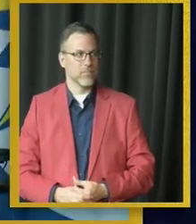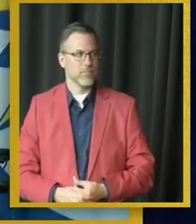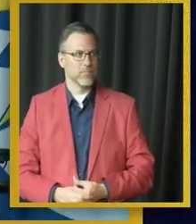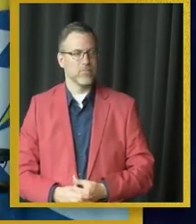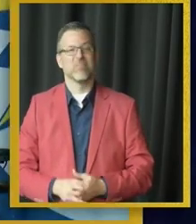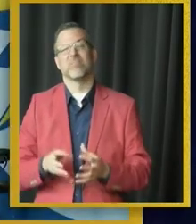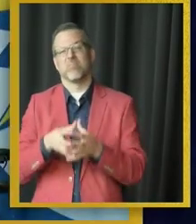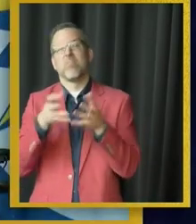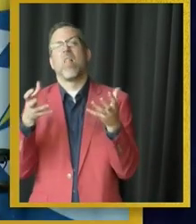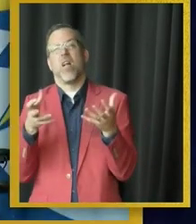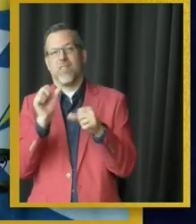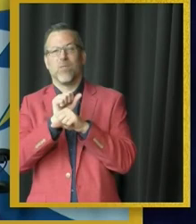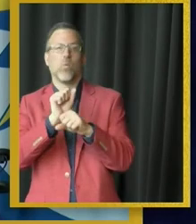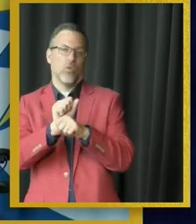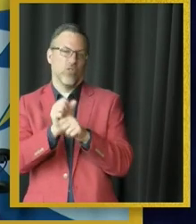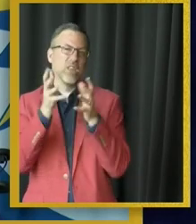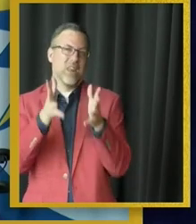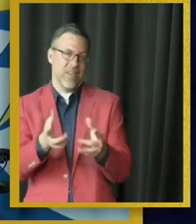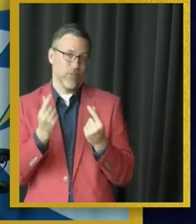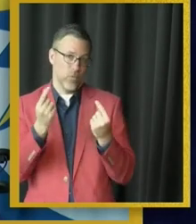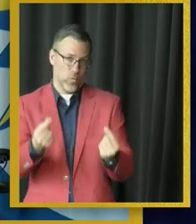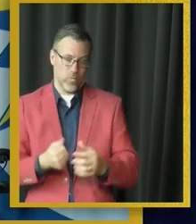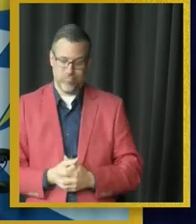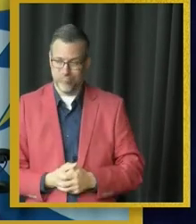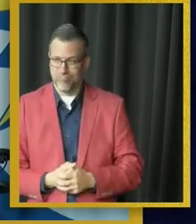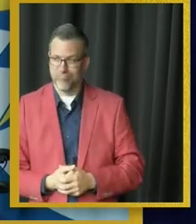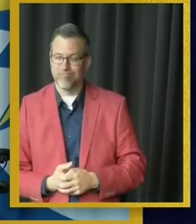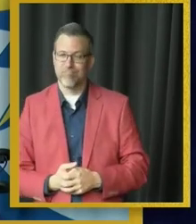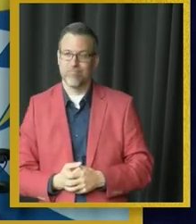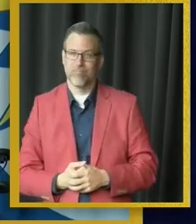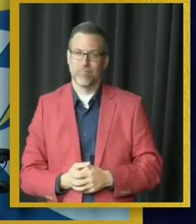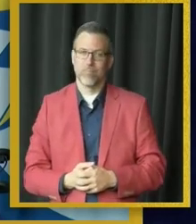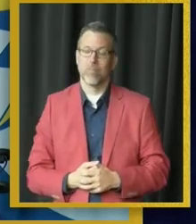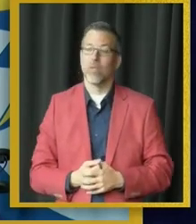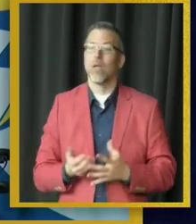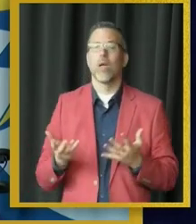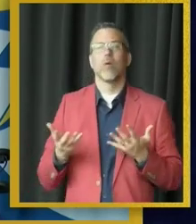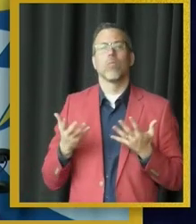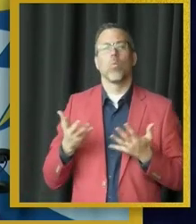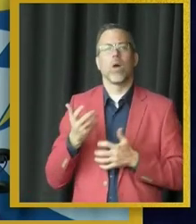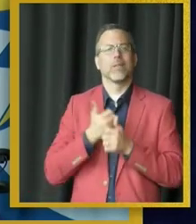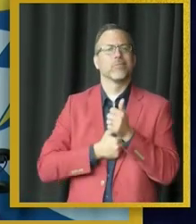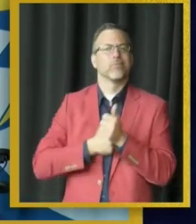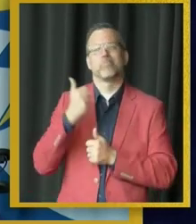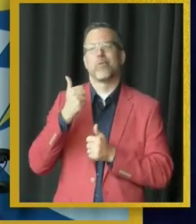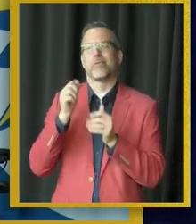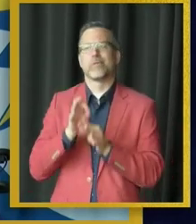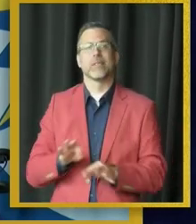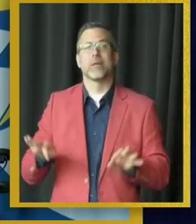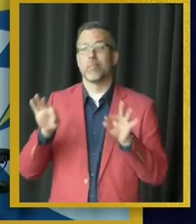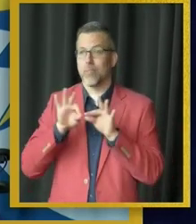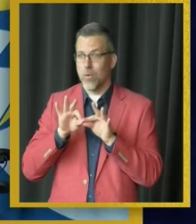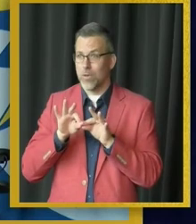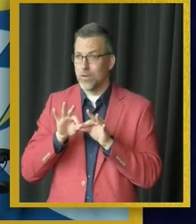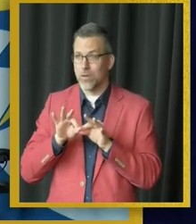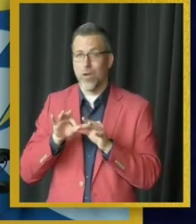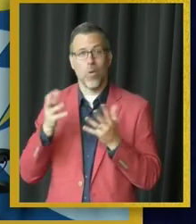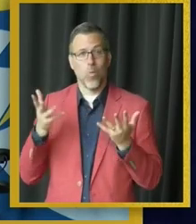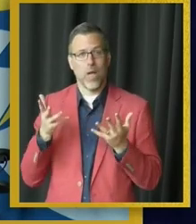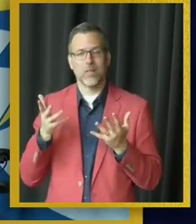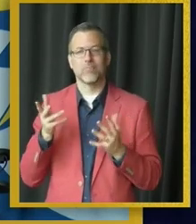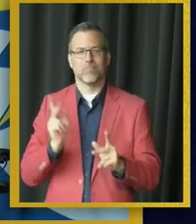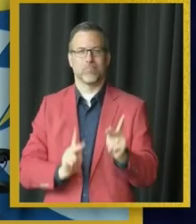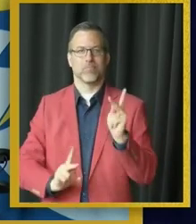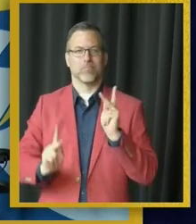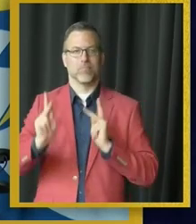much more work to be done, to be sure. But what's most important in all of these numbers are the people.